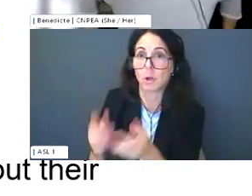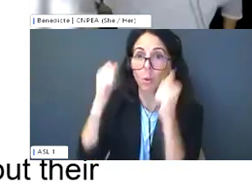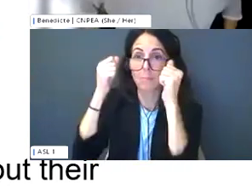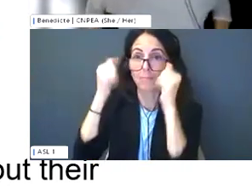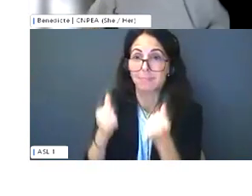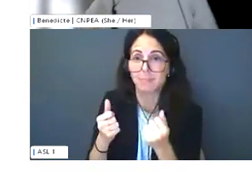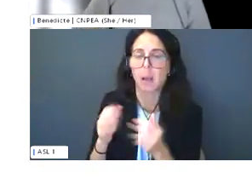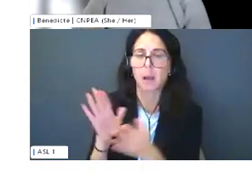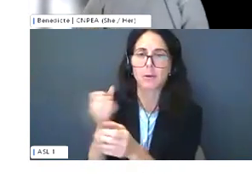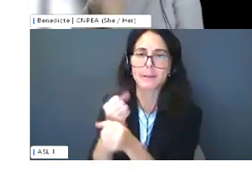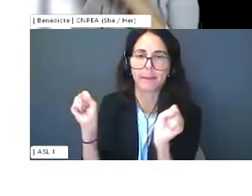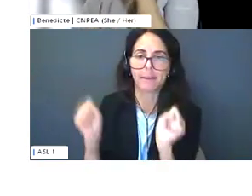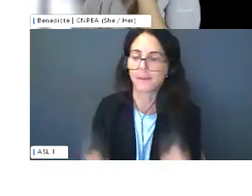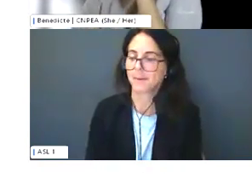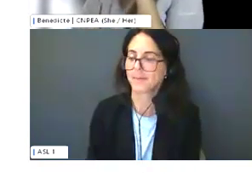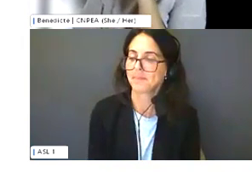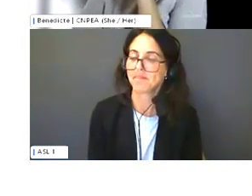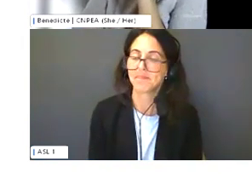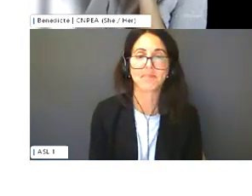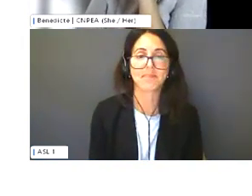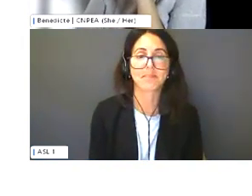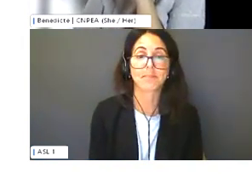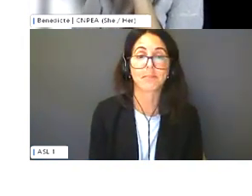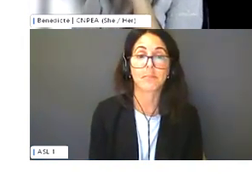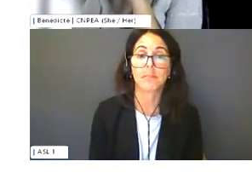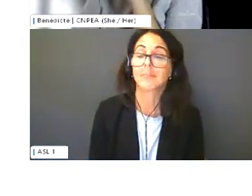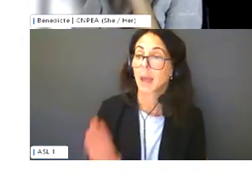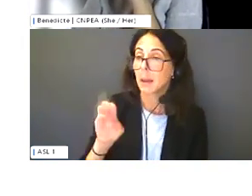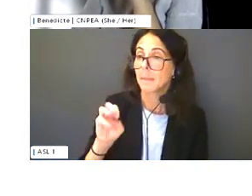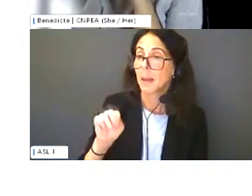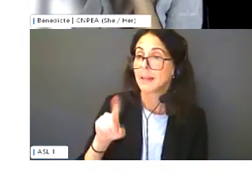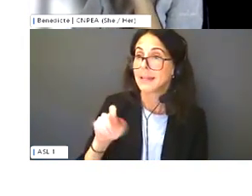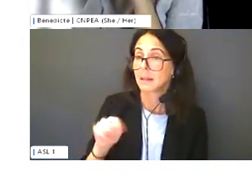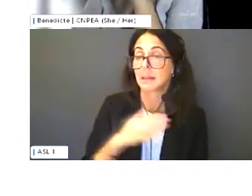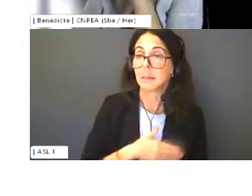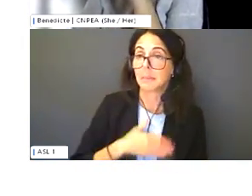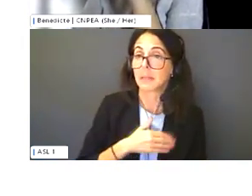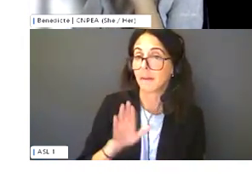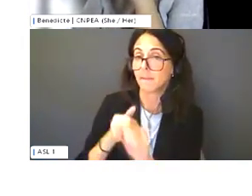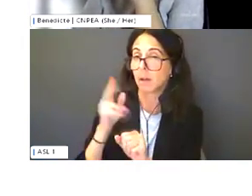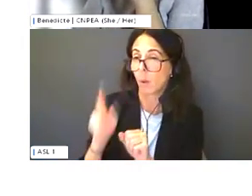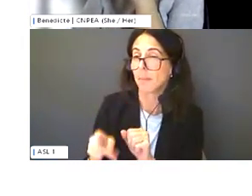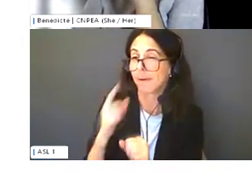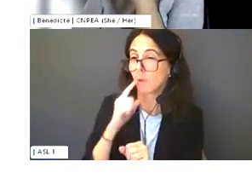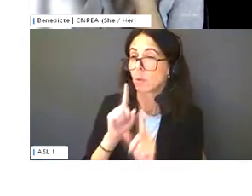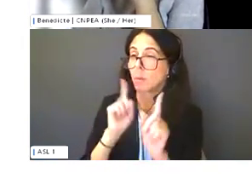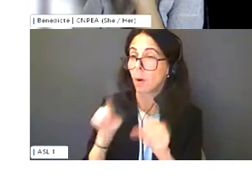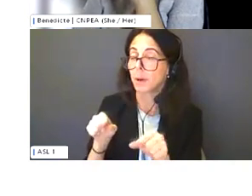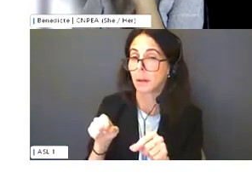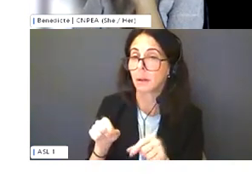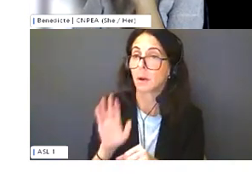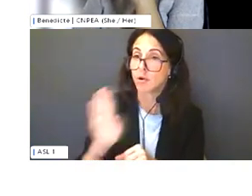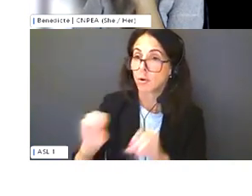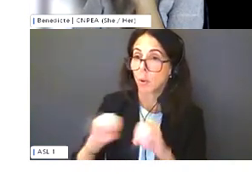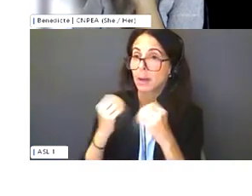well. And I'm just going to ask Benedict to follow up on reporting for her organization